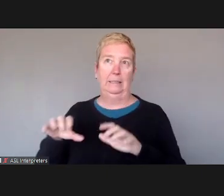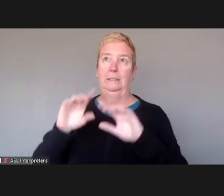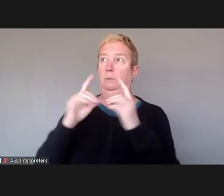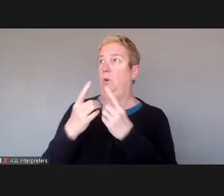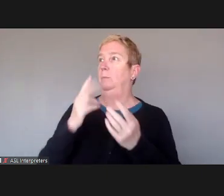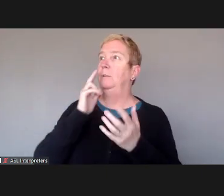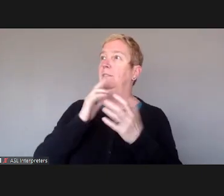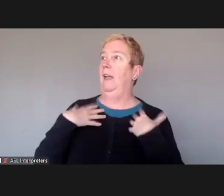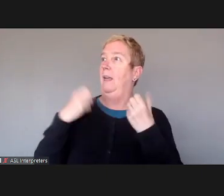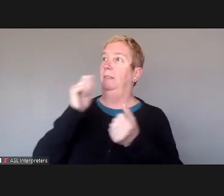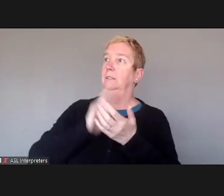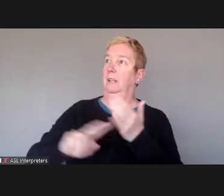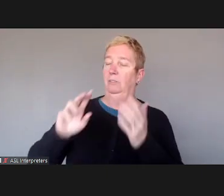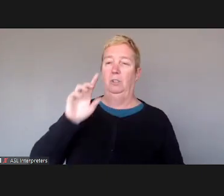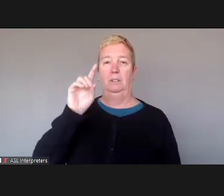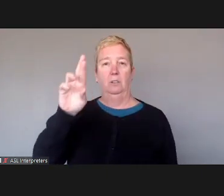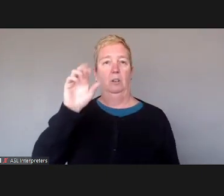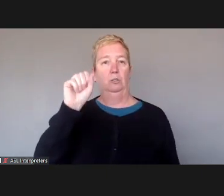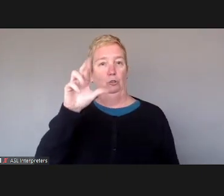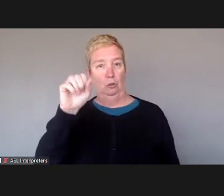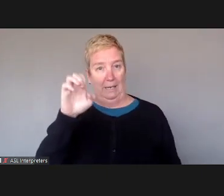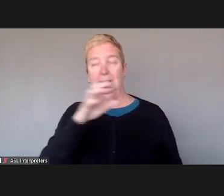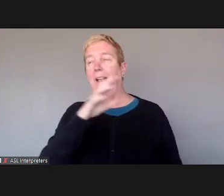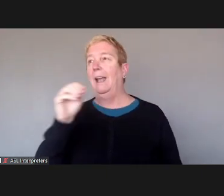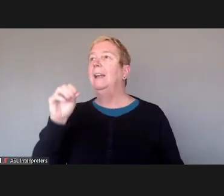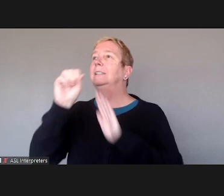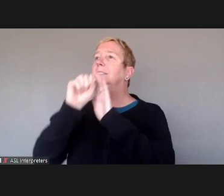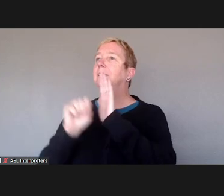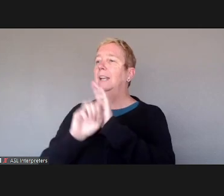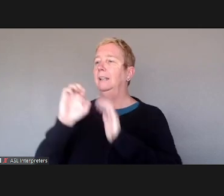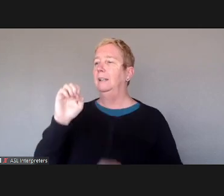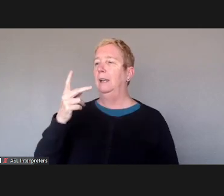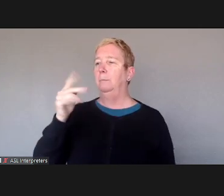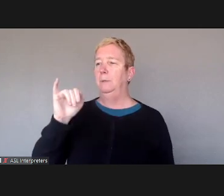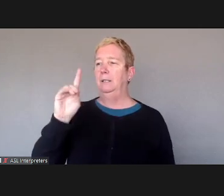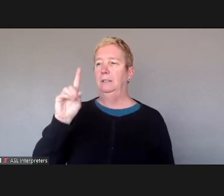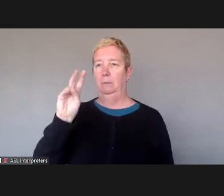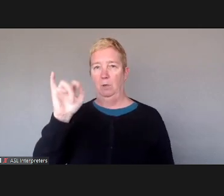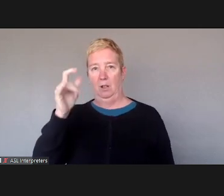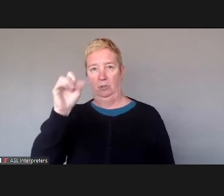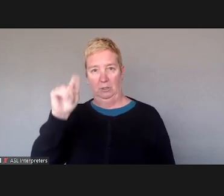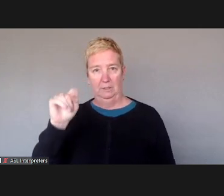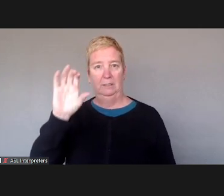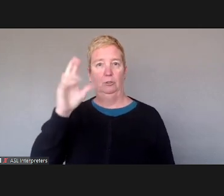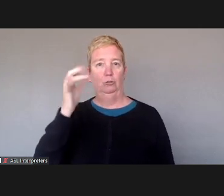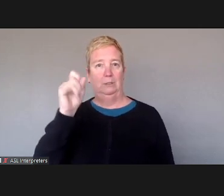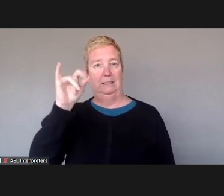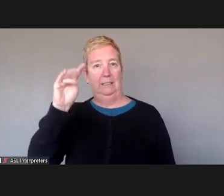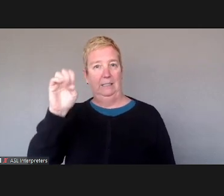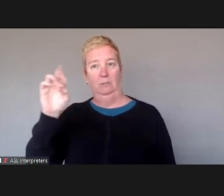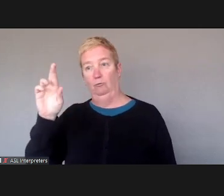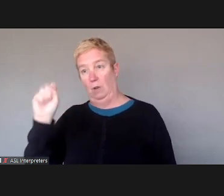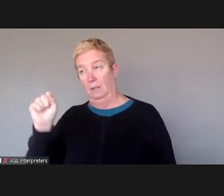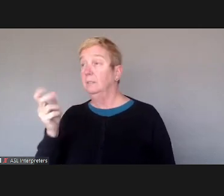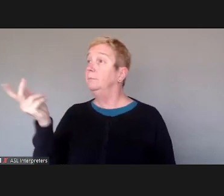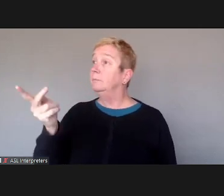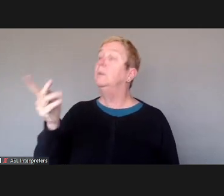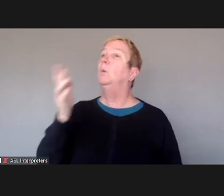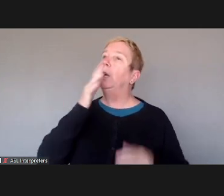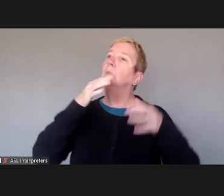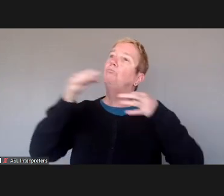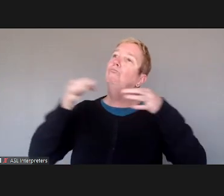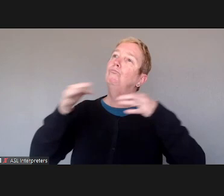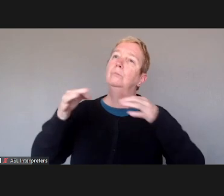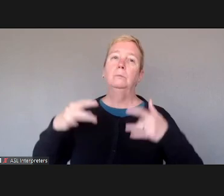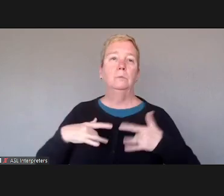Dr. David Scrace and State Epidemiologist Dr. Christine Ross. They will give us an update on where we are in the